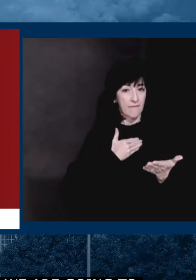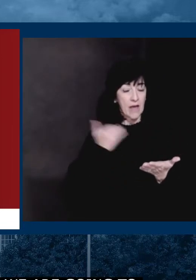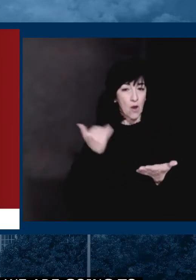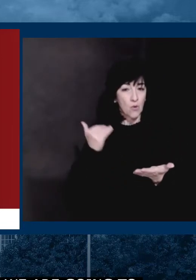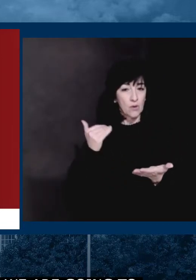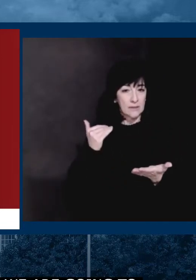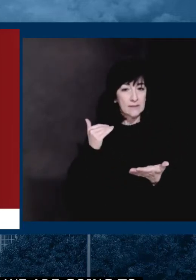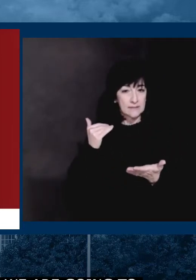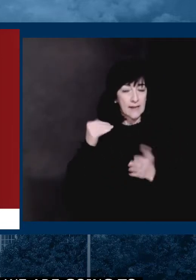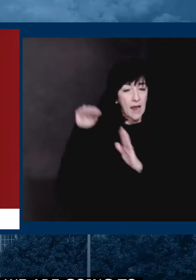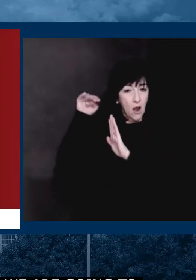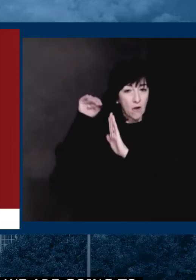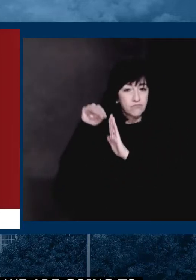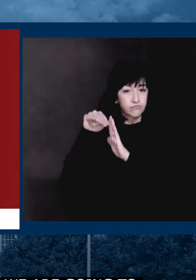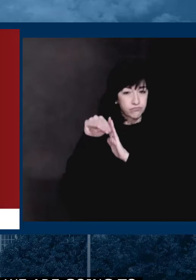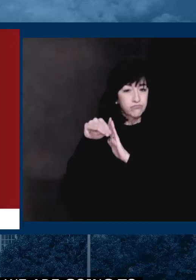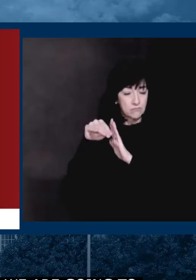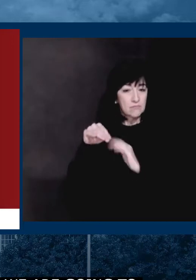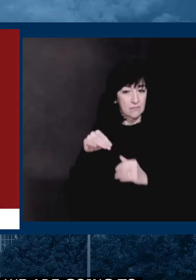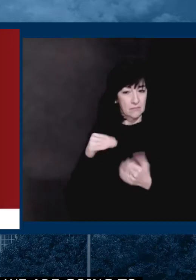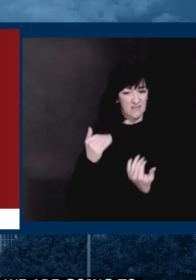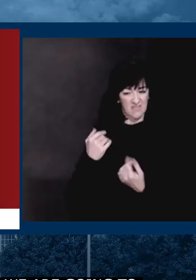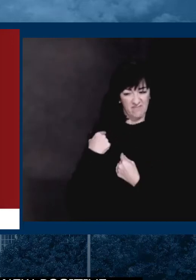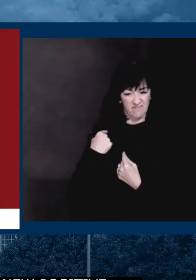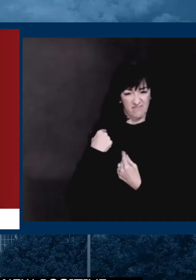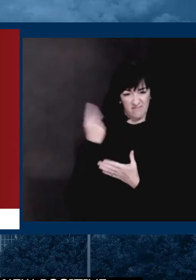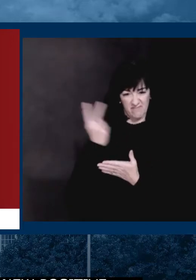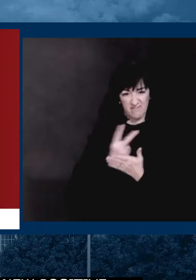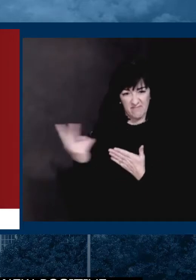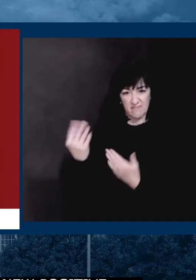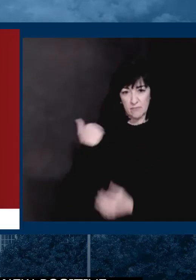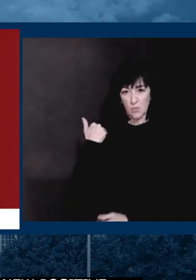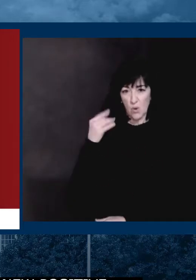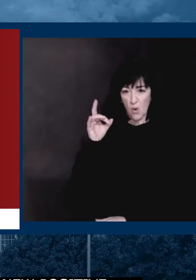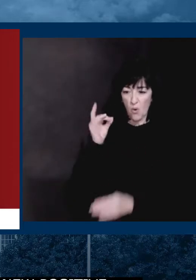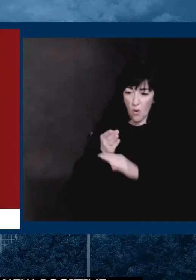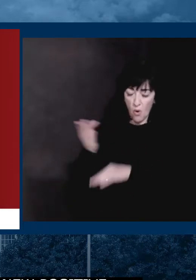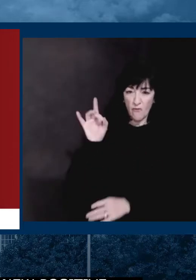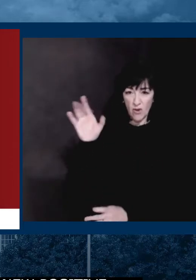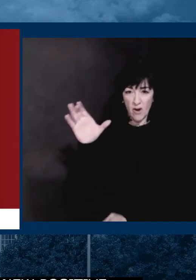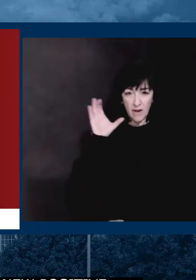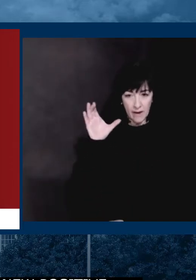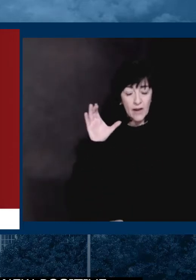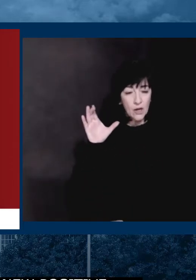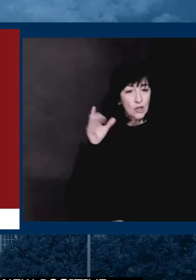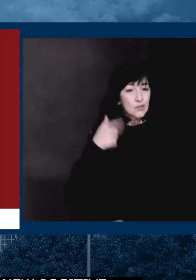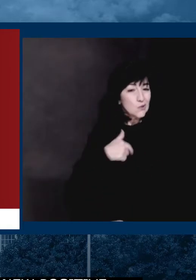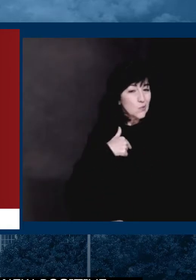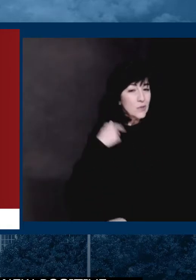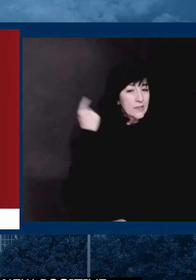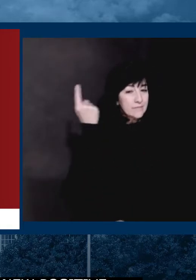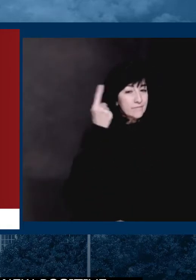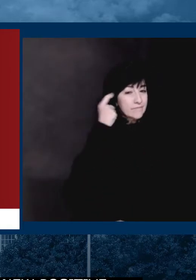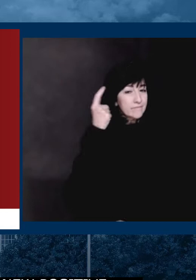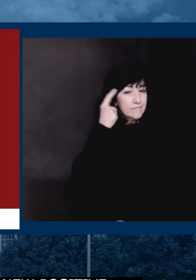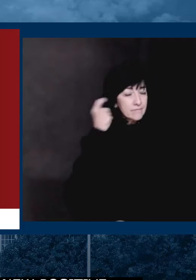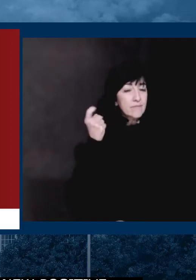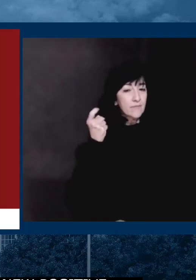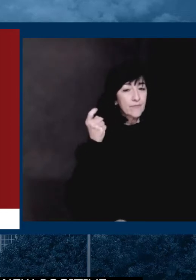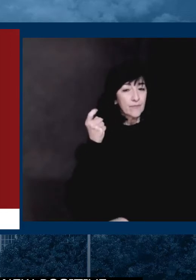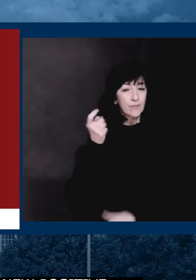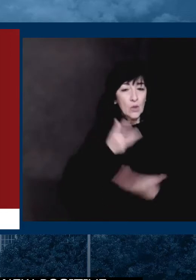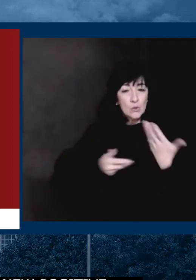over 800 just a couple weeks ago. As a result, we think of social activity over